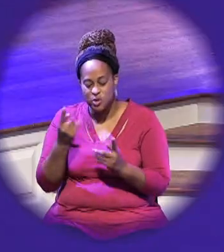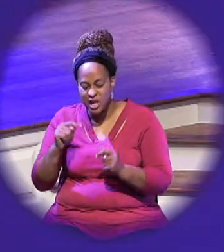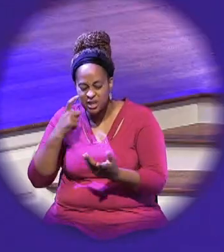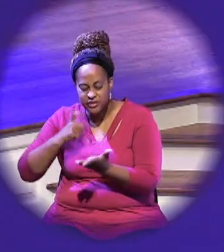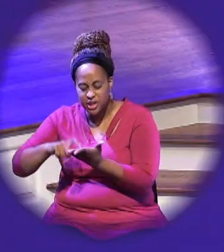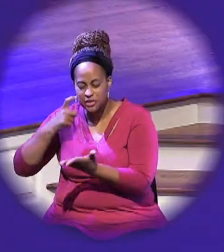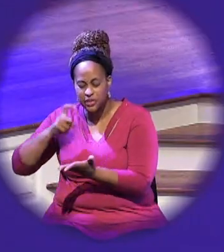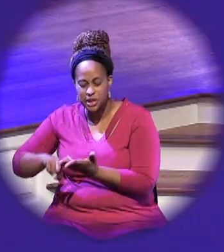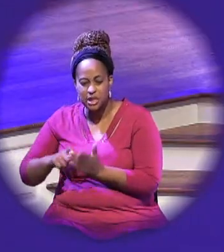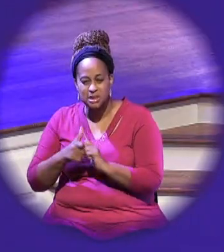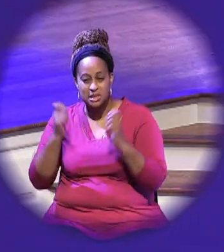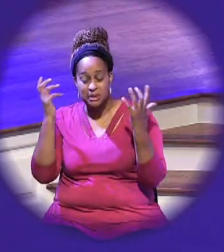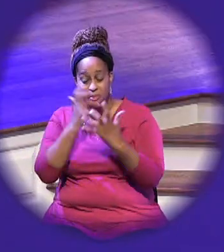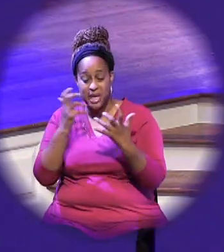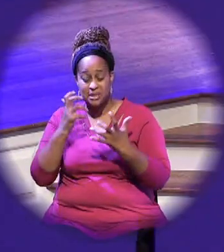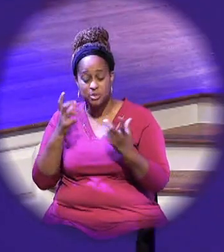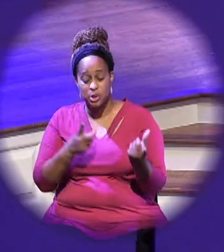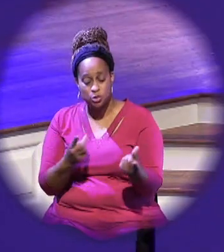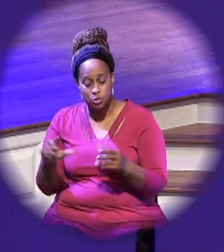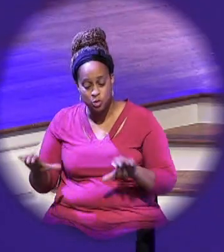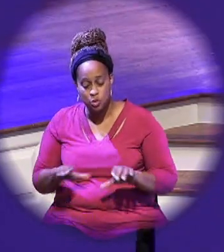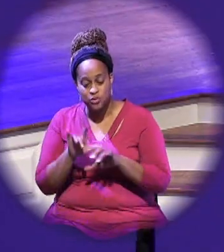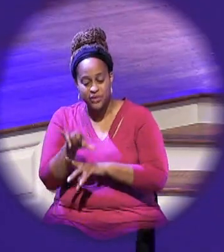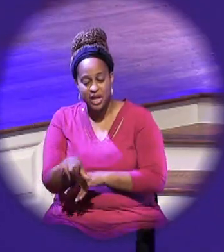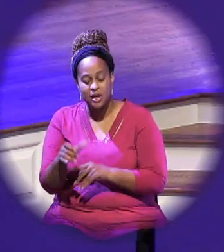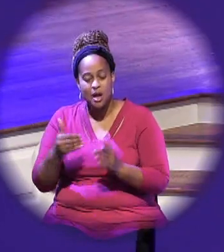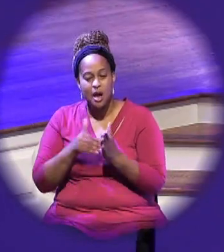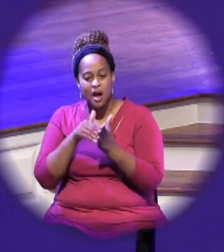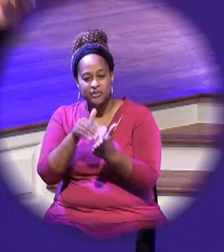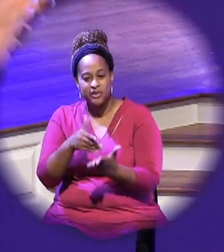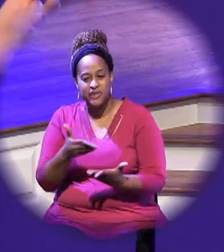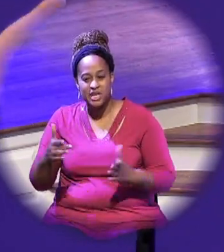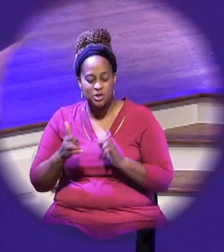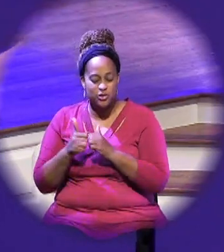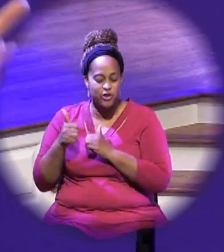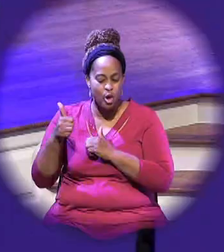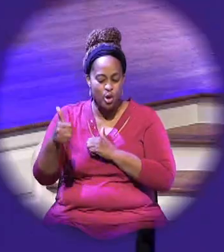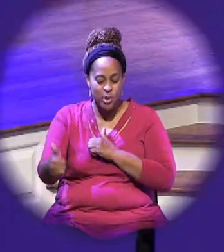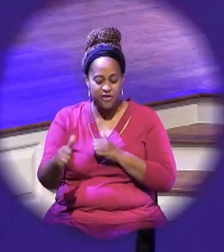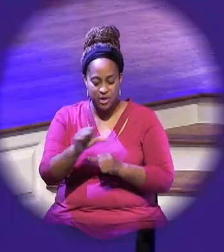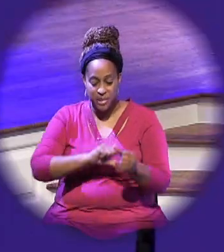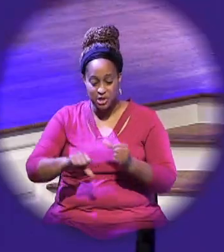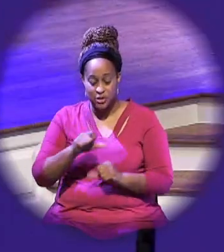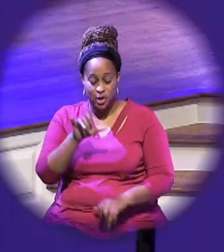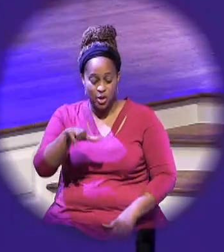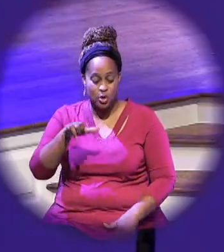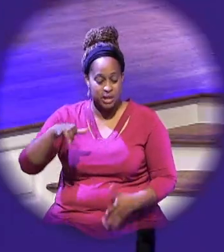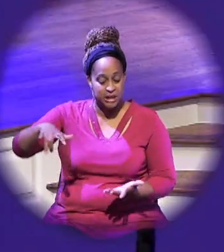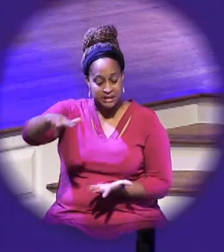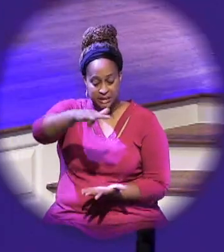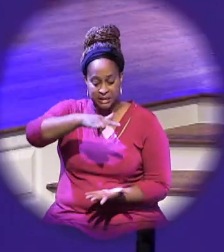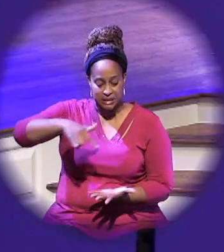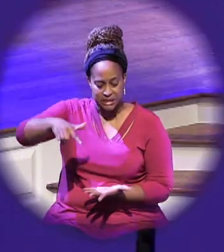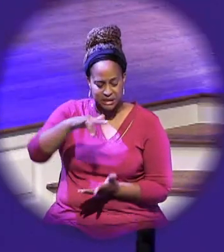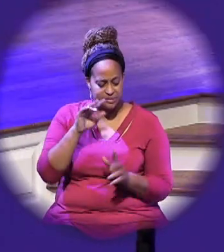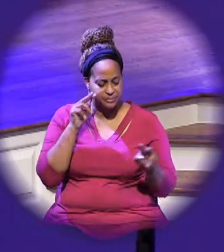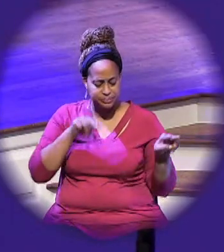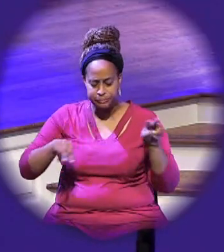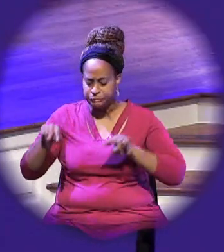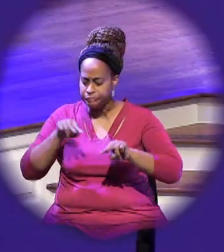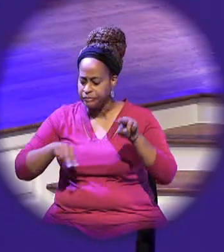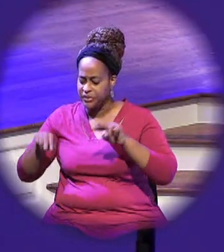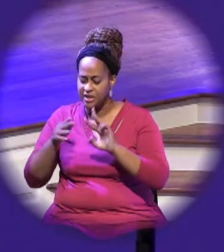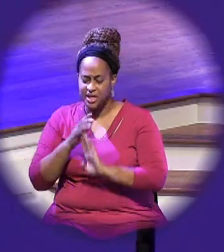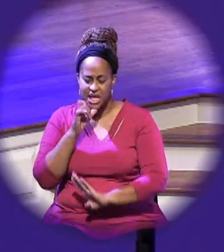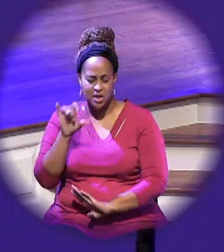what's amazing when you do that is the things that we often think are far away from each other, up there circling the city, they just don't look